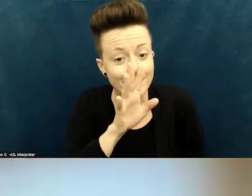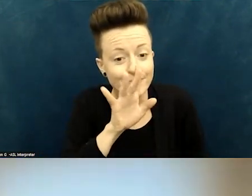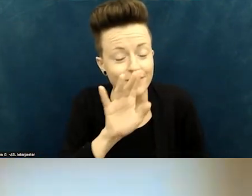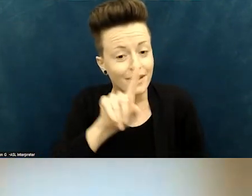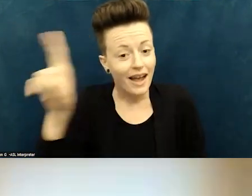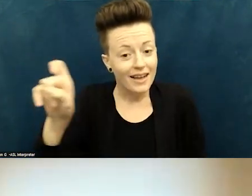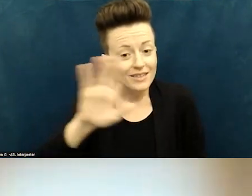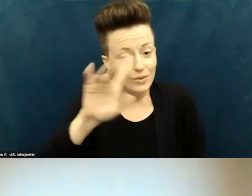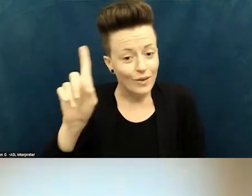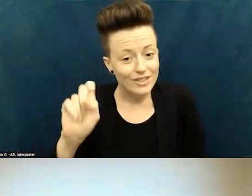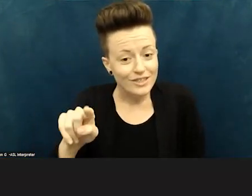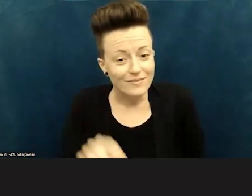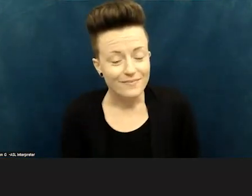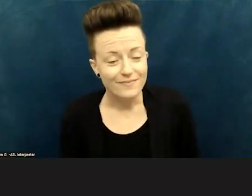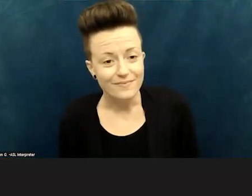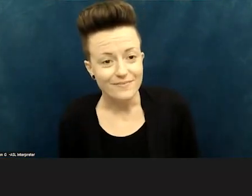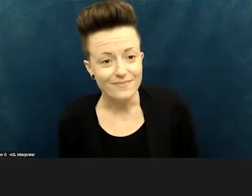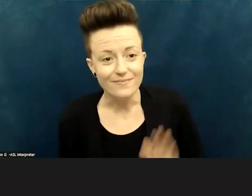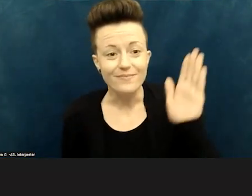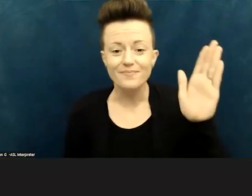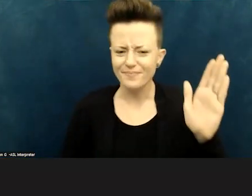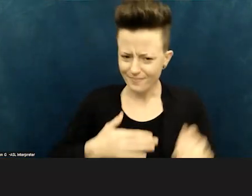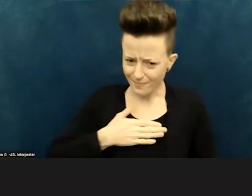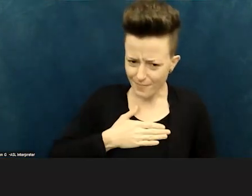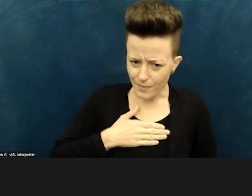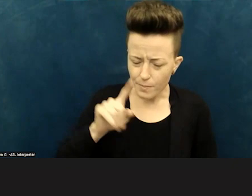please. My question is,